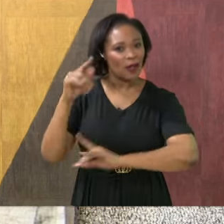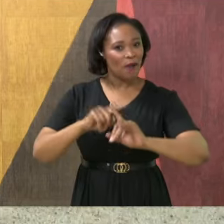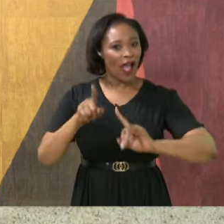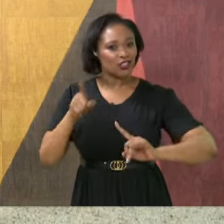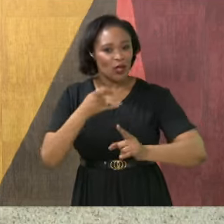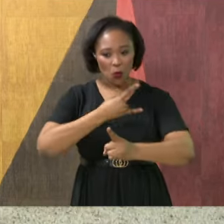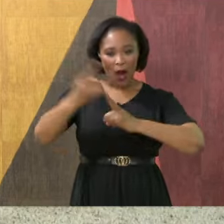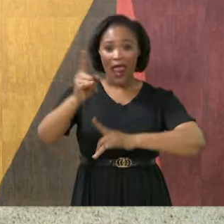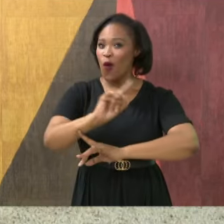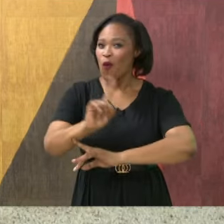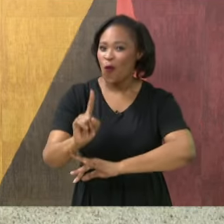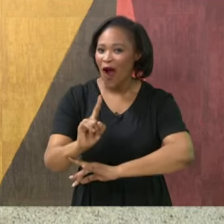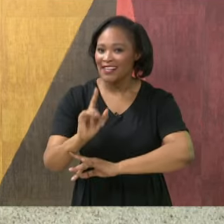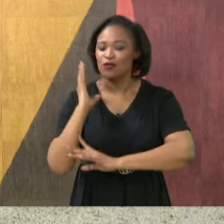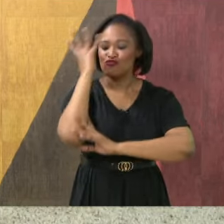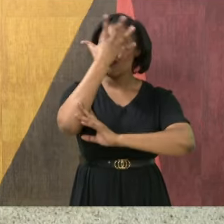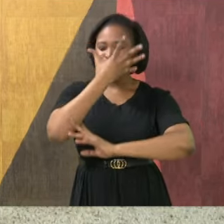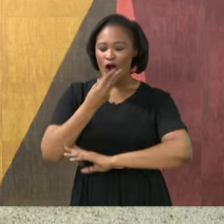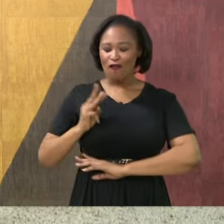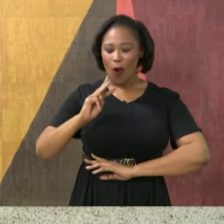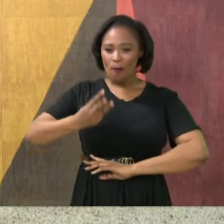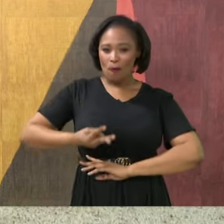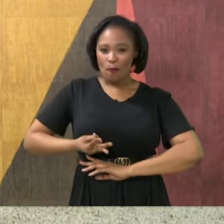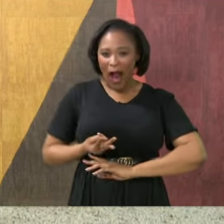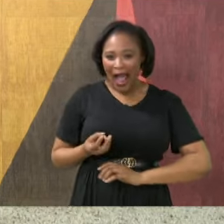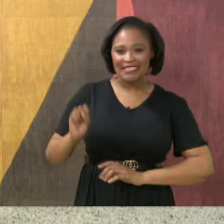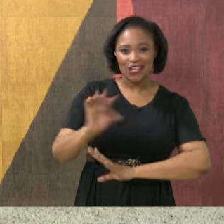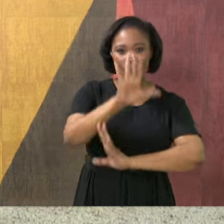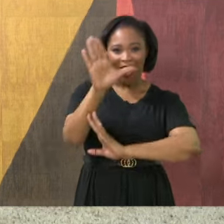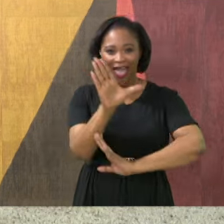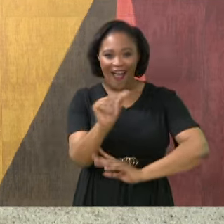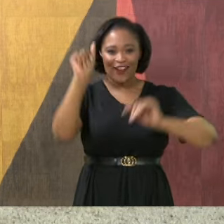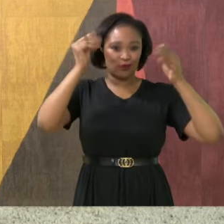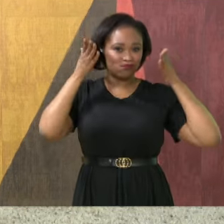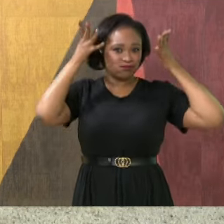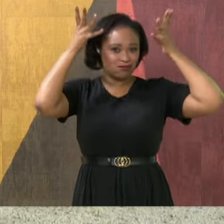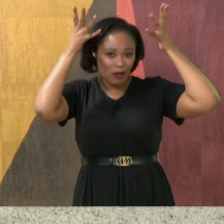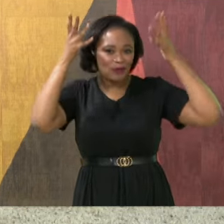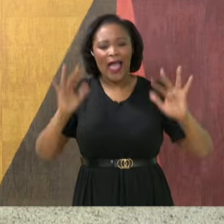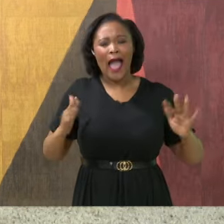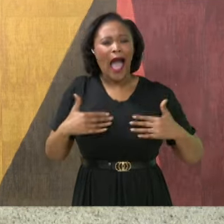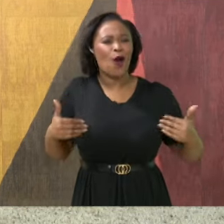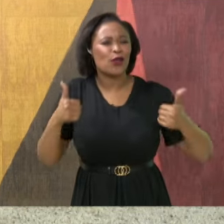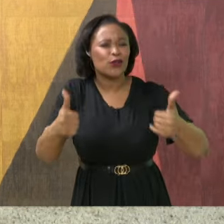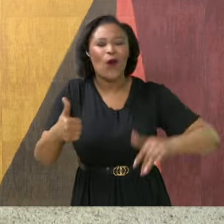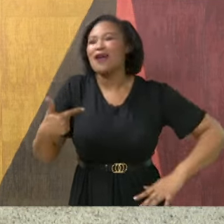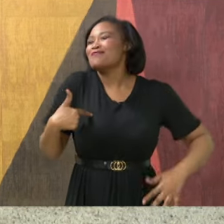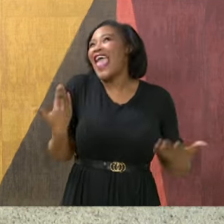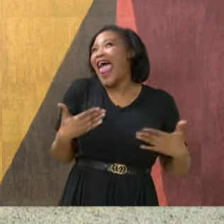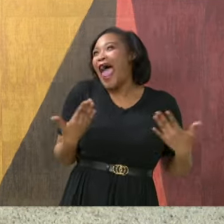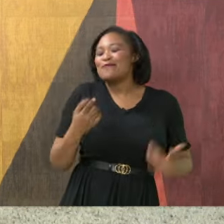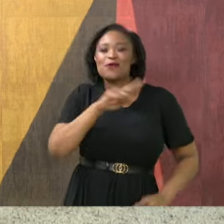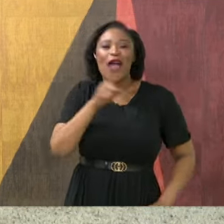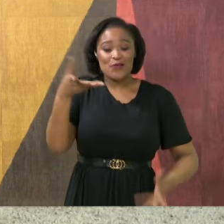Mia, are you still good? Thank you. I'm amazing. How are you? I'm all the better for having you next to me. I feel royal. I feel